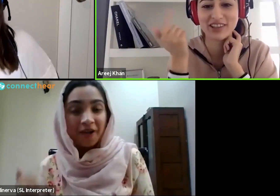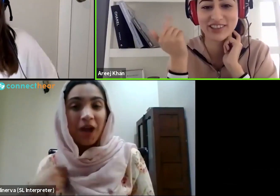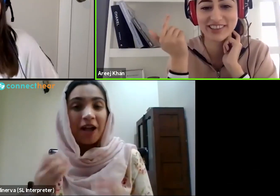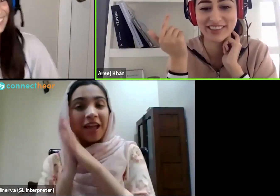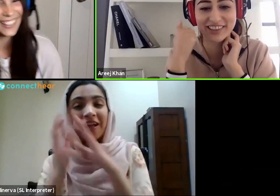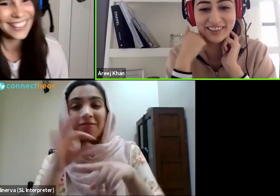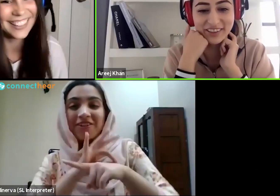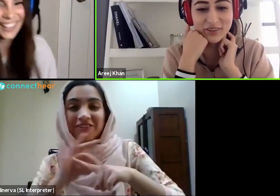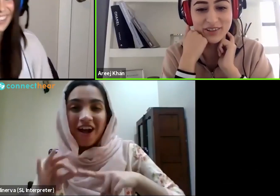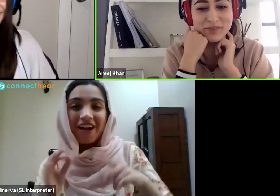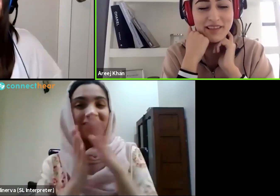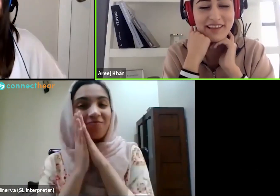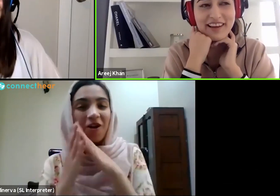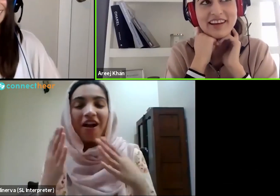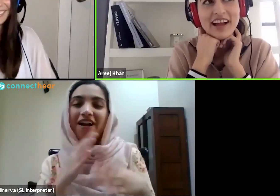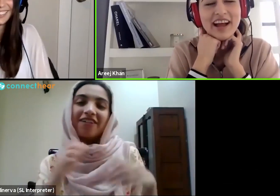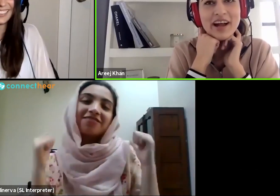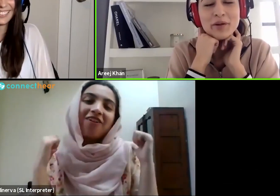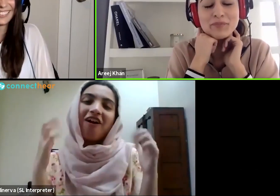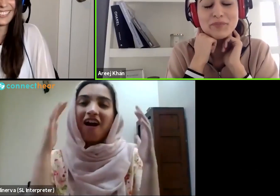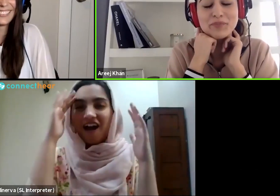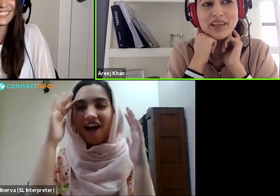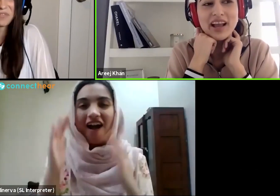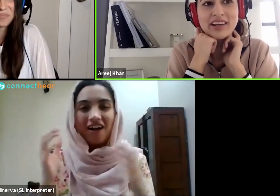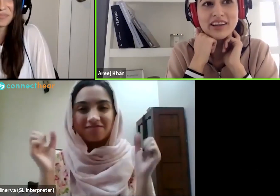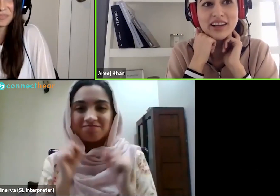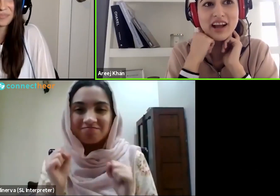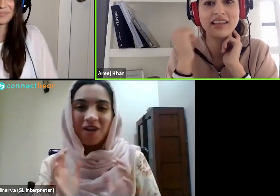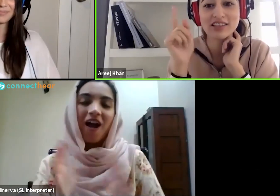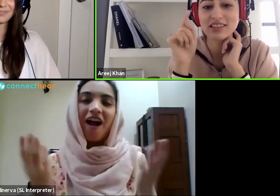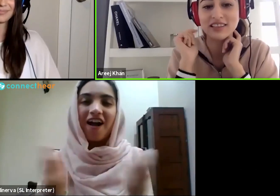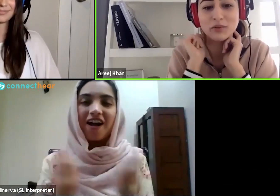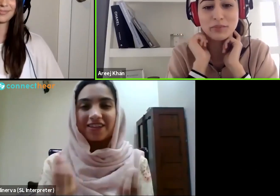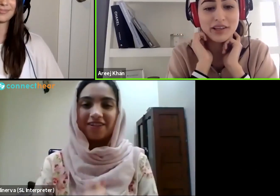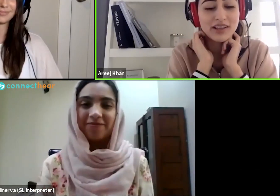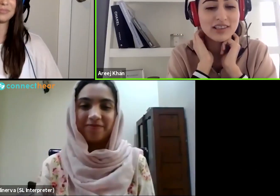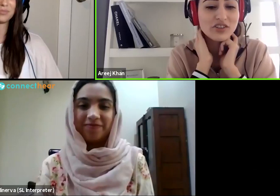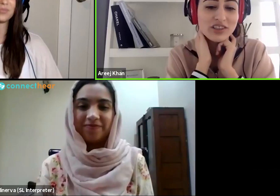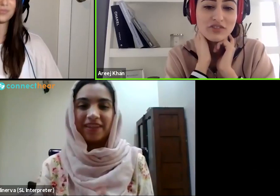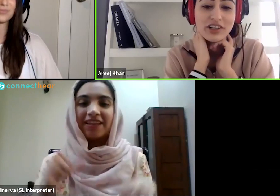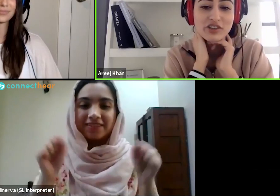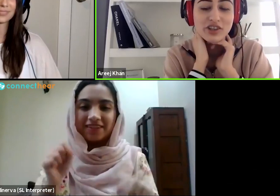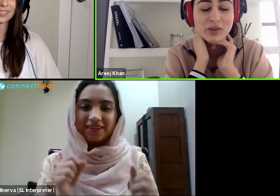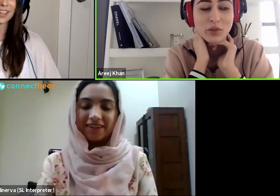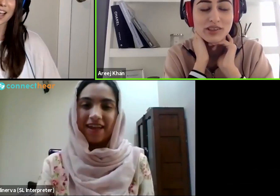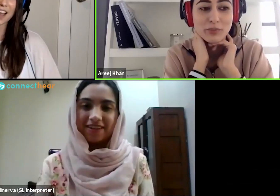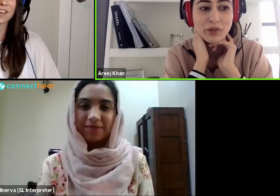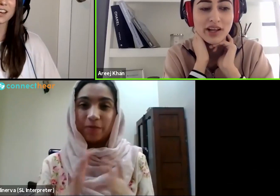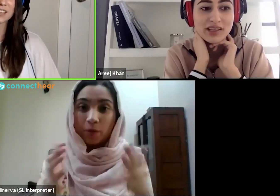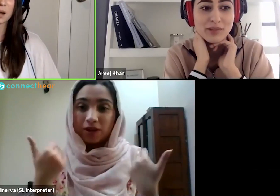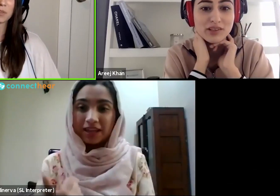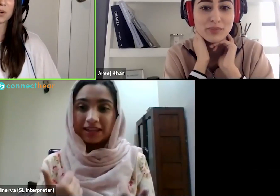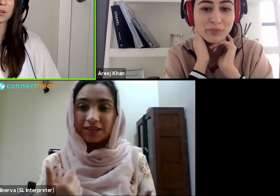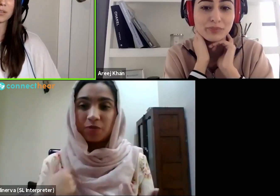the analogy to, explain that. And I think it's going to stick with me. It's a really interesting way to put it. I